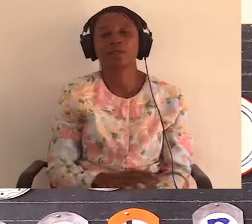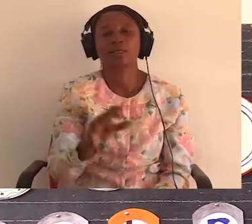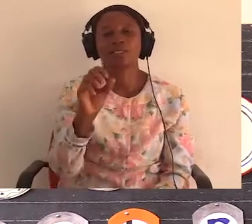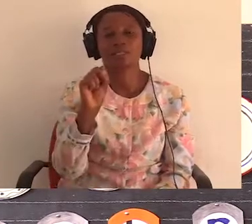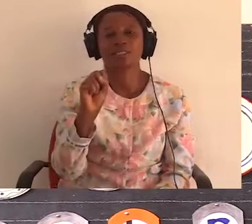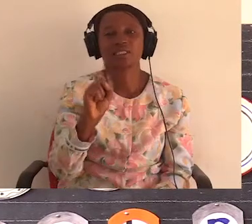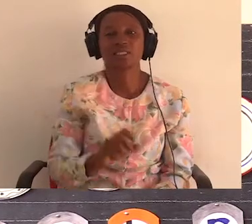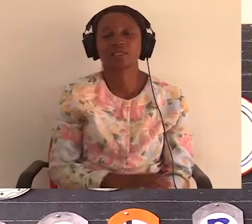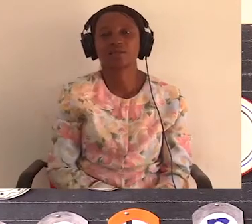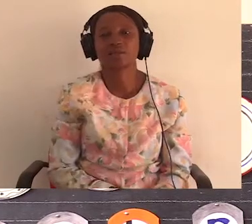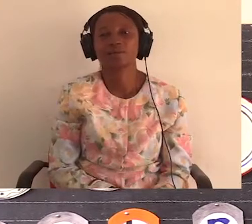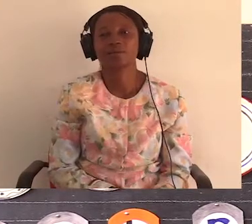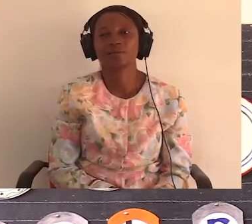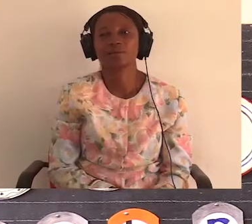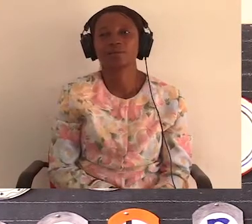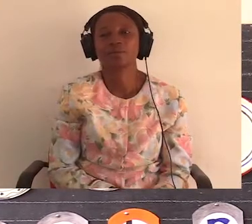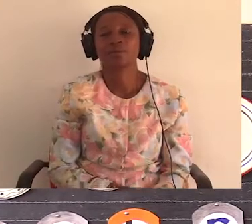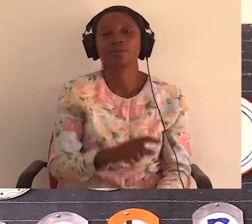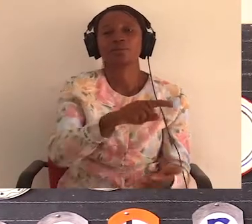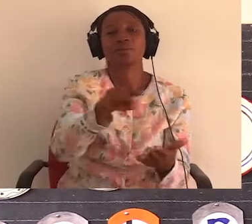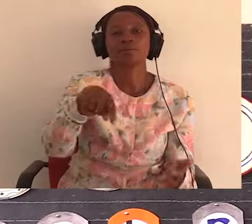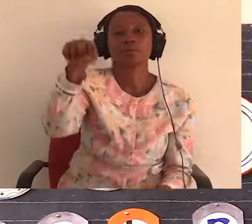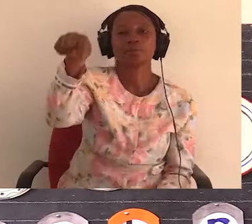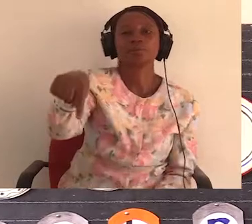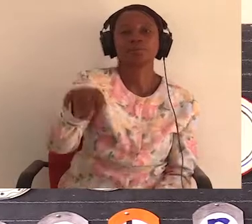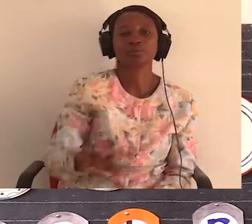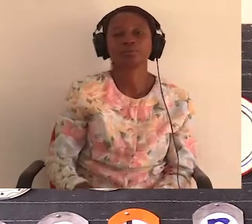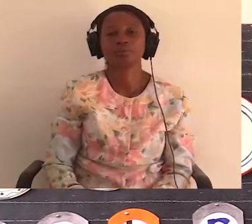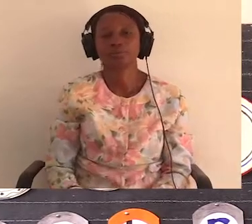We have S here. We're going to place it there.